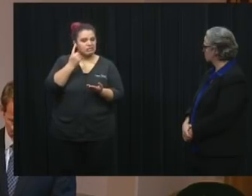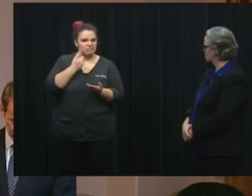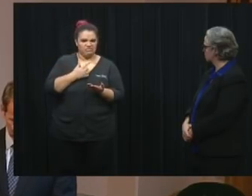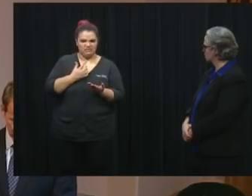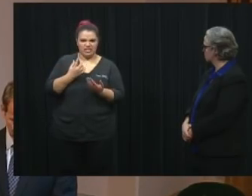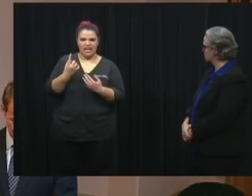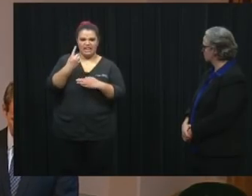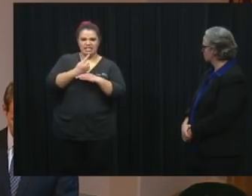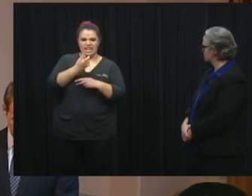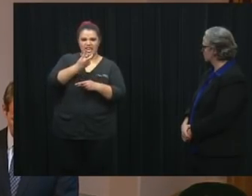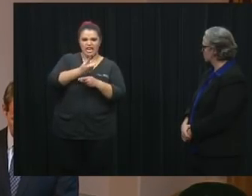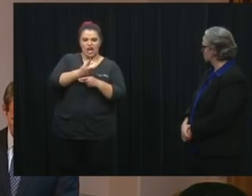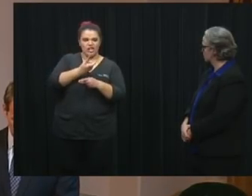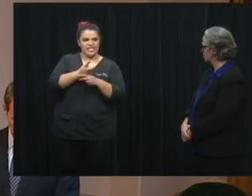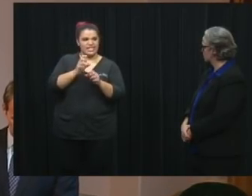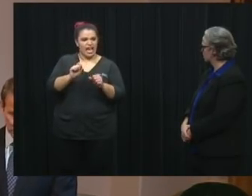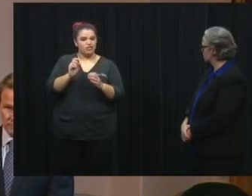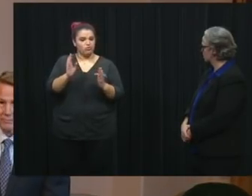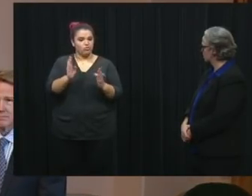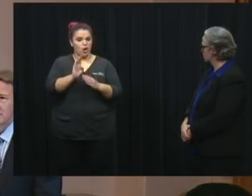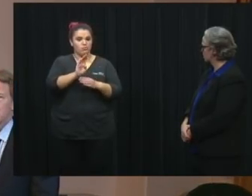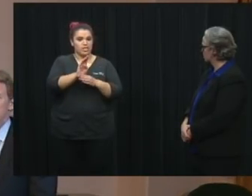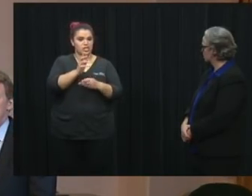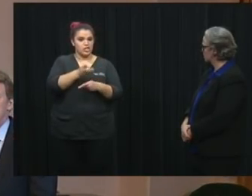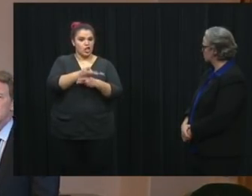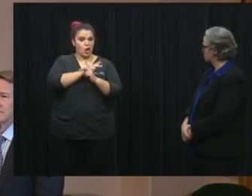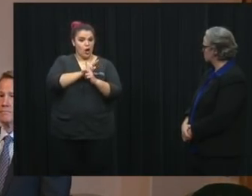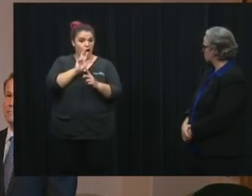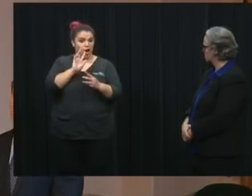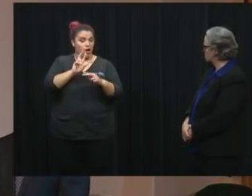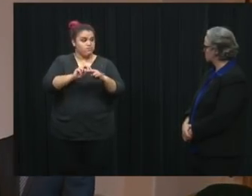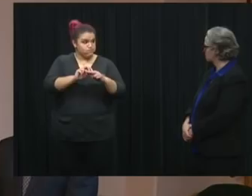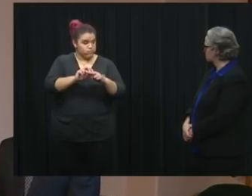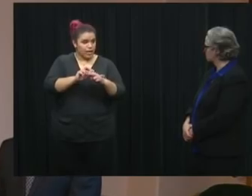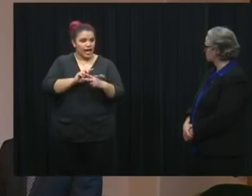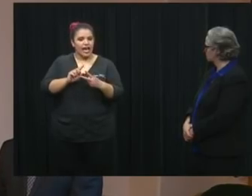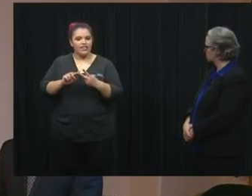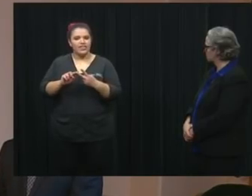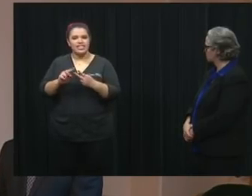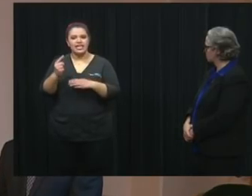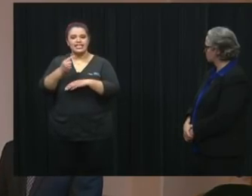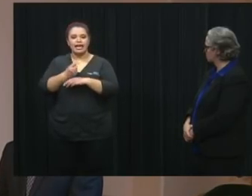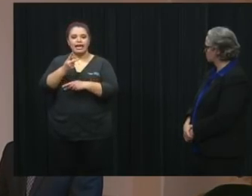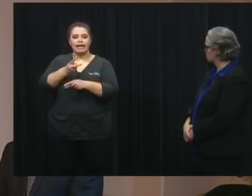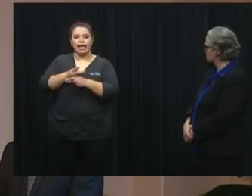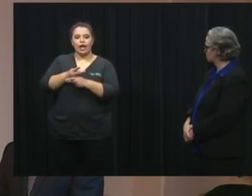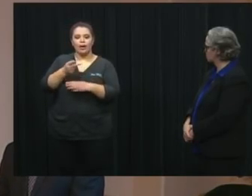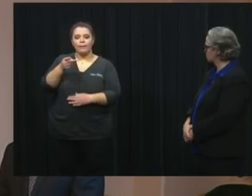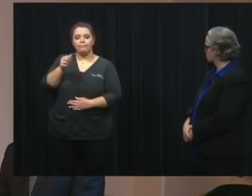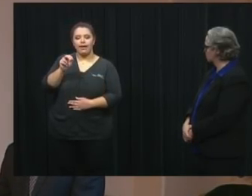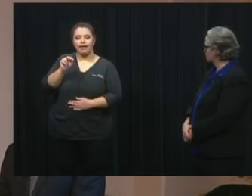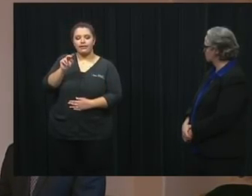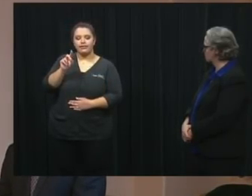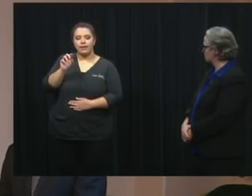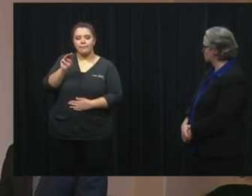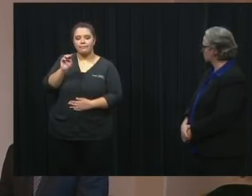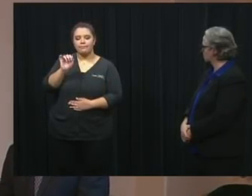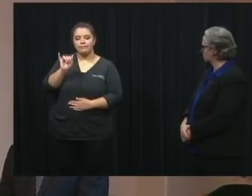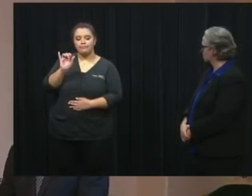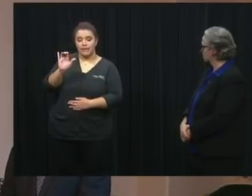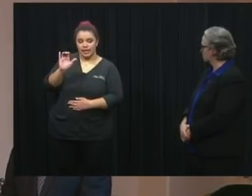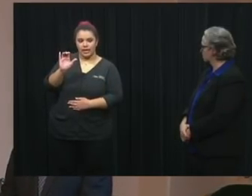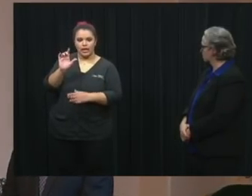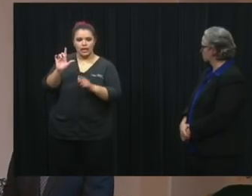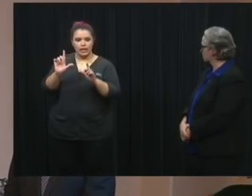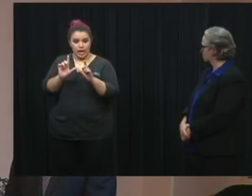does the pandemic daycare license include those who have in-home child care? And for Dr. Acton, the 116